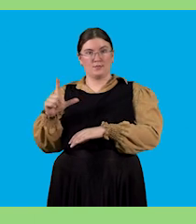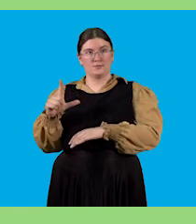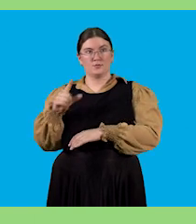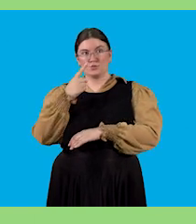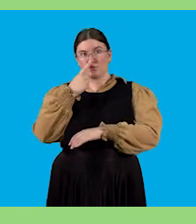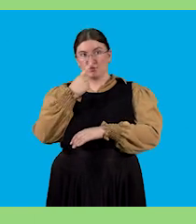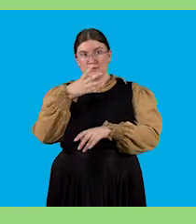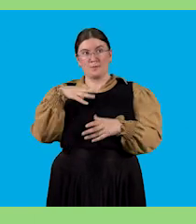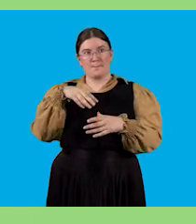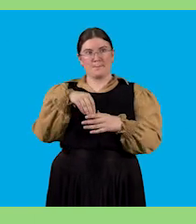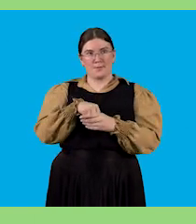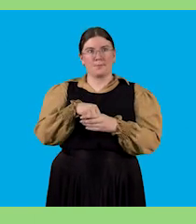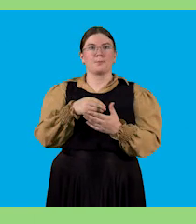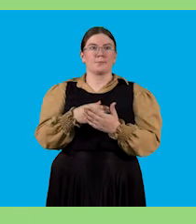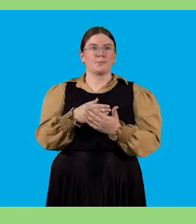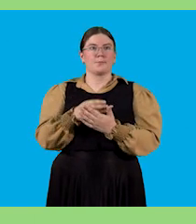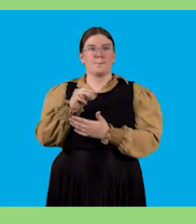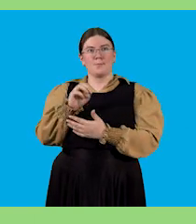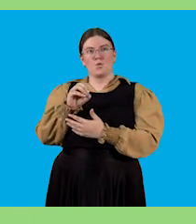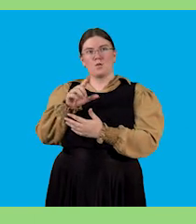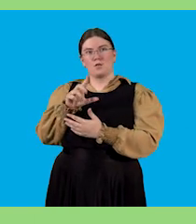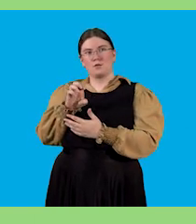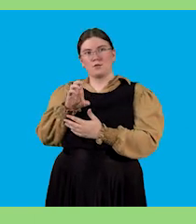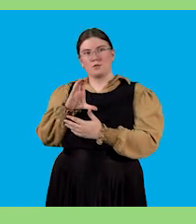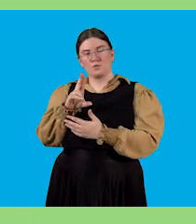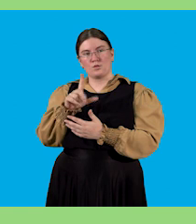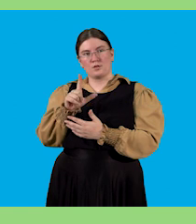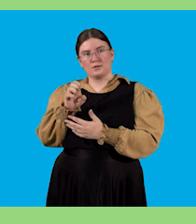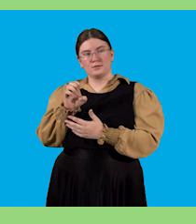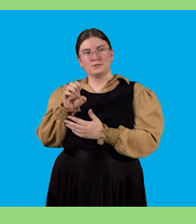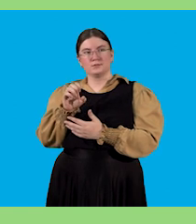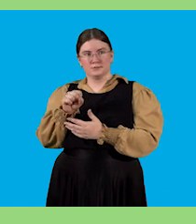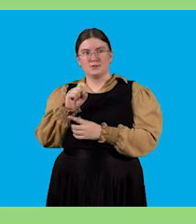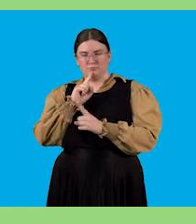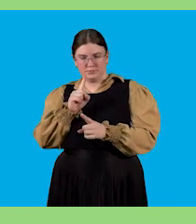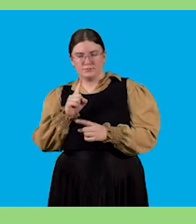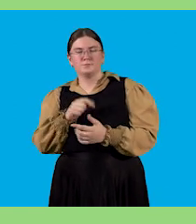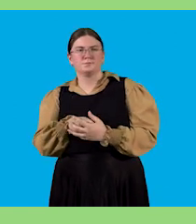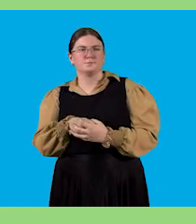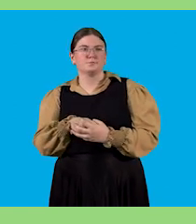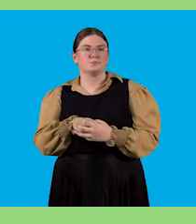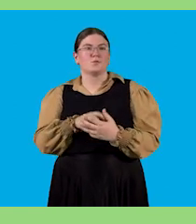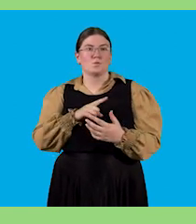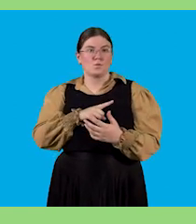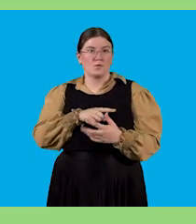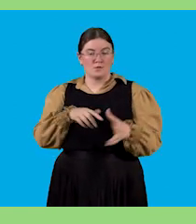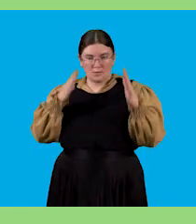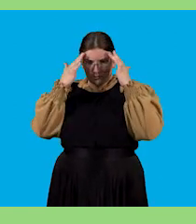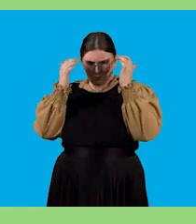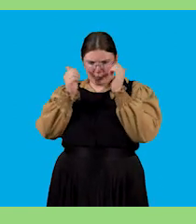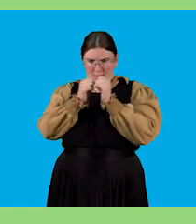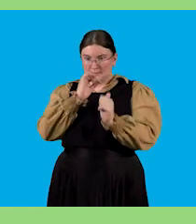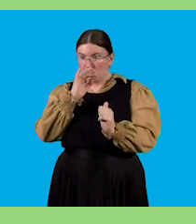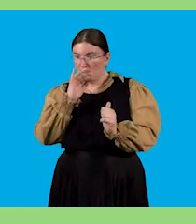to molecules in the air. They send messages to the brain, which interprets the smell accordingly